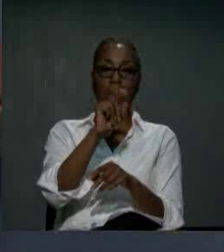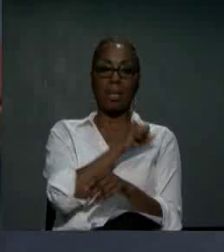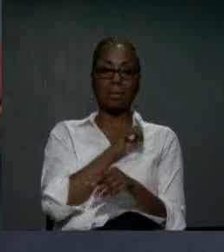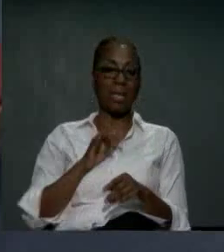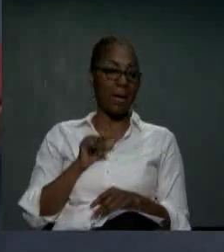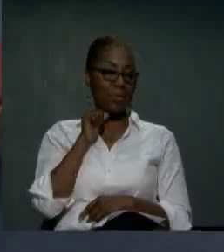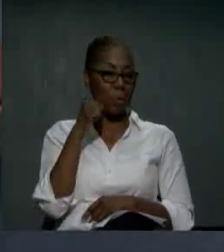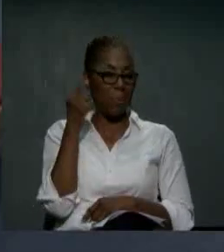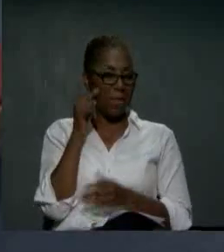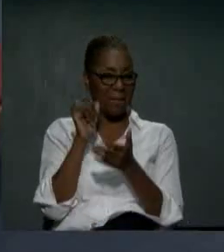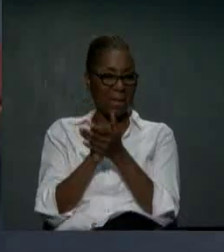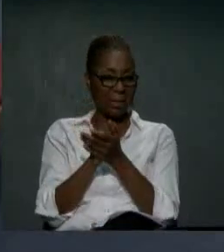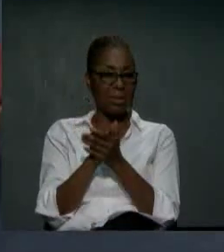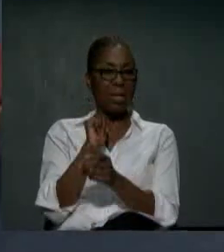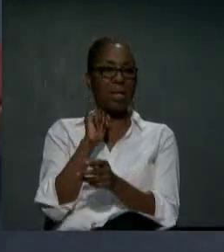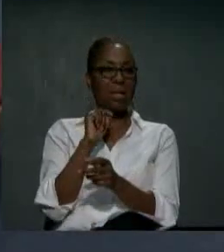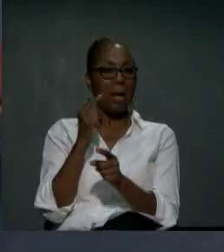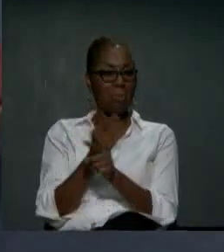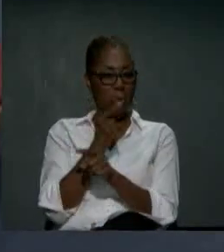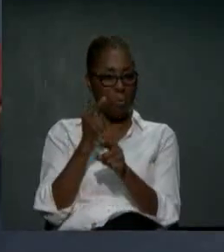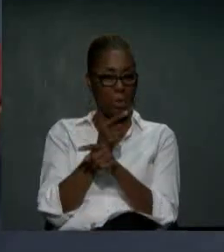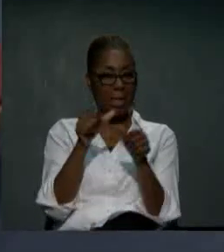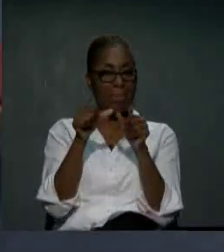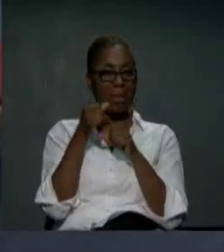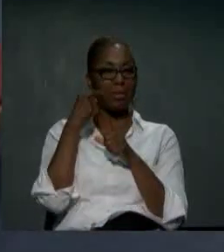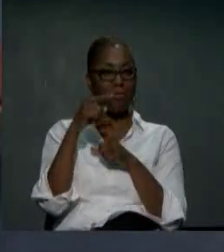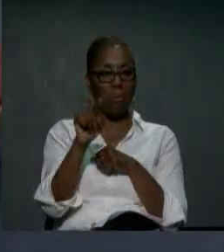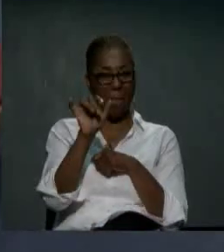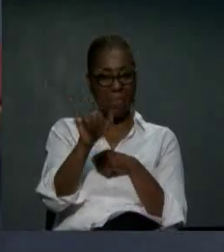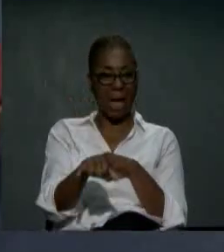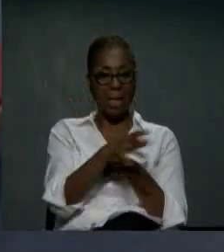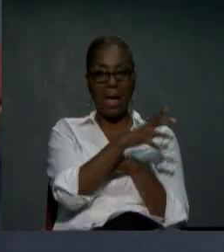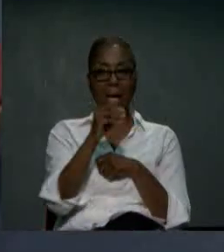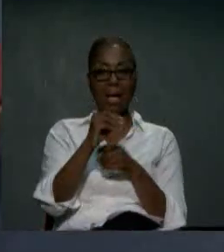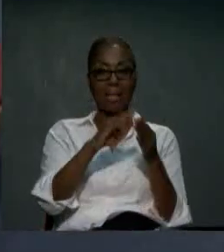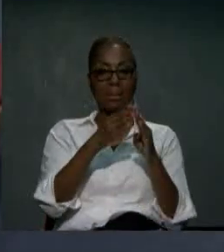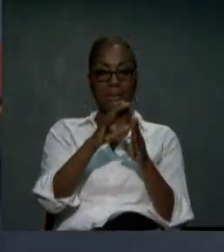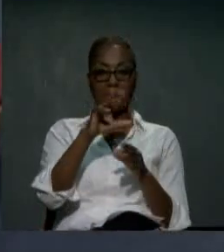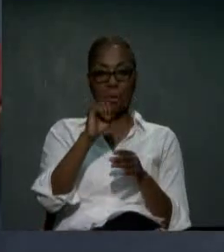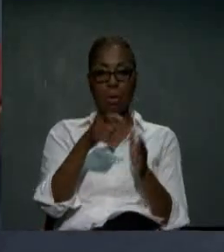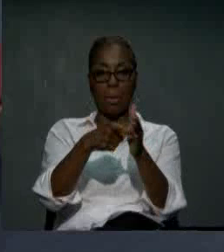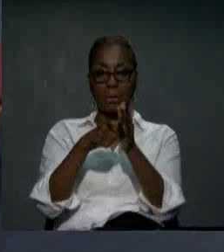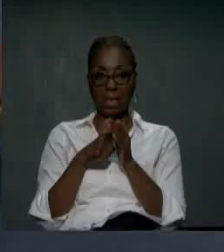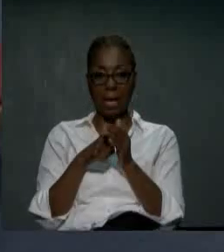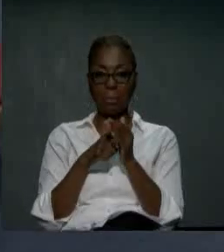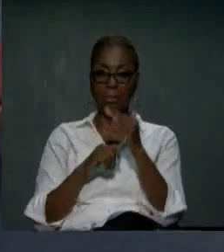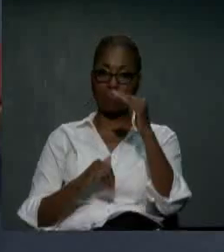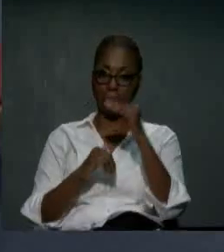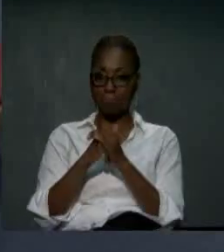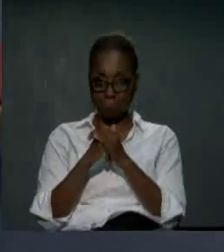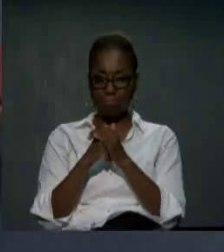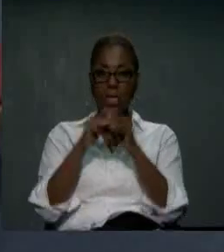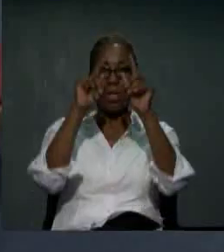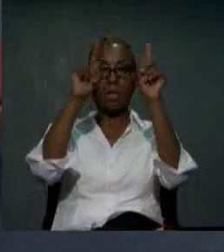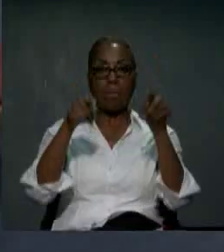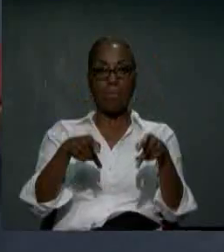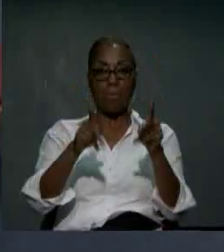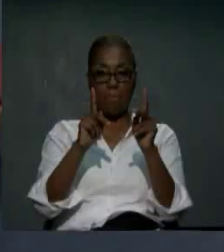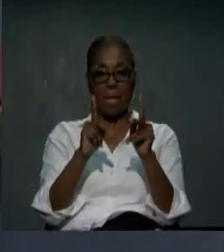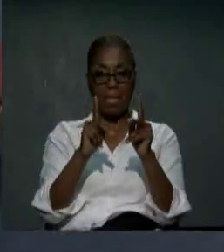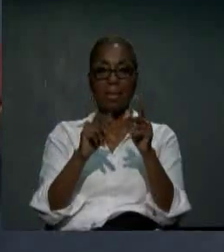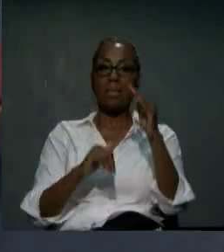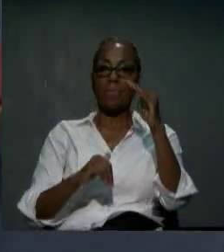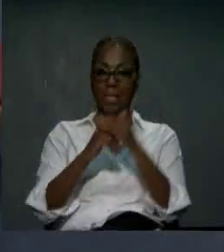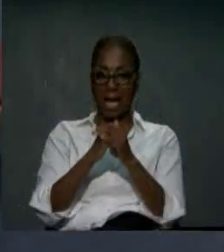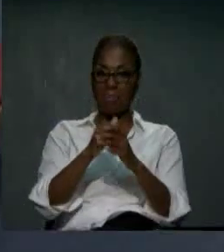not feel this is an appropriate location for an off-premise sign, and also City Code establishes a cap on the number of billboard permits. The cap